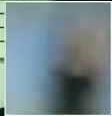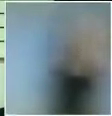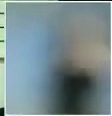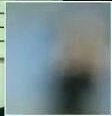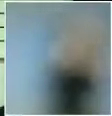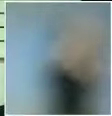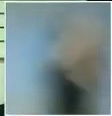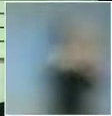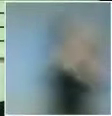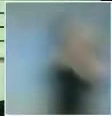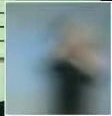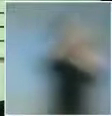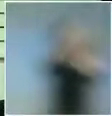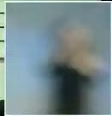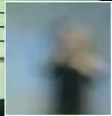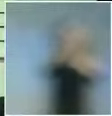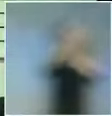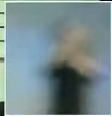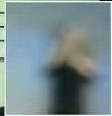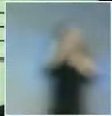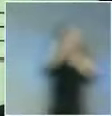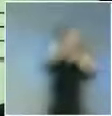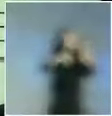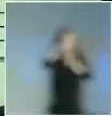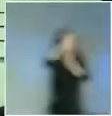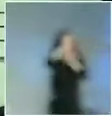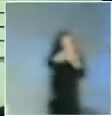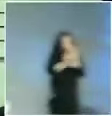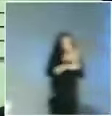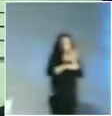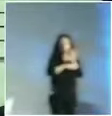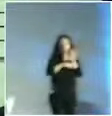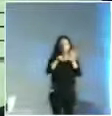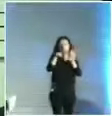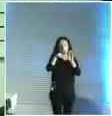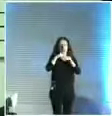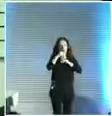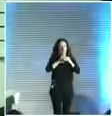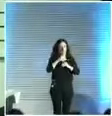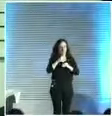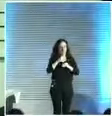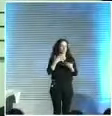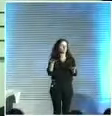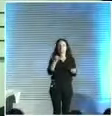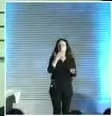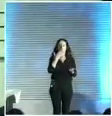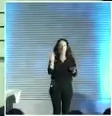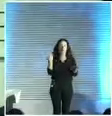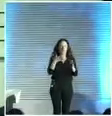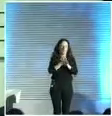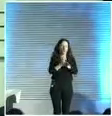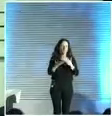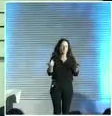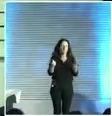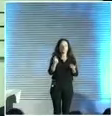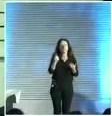That means that we provide the hotel agreement with the supplier, for example, to substitute plastic with other materials.